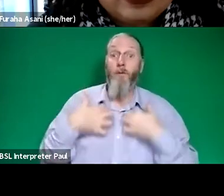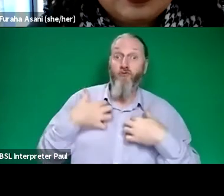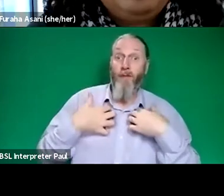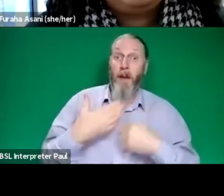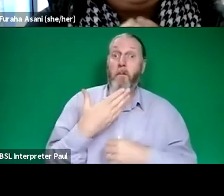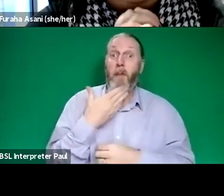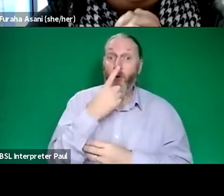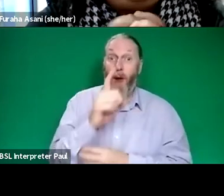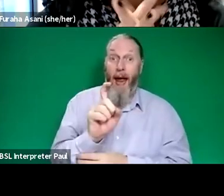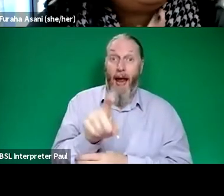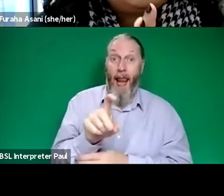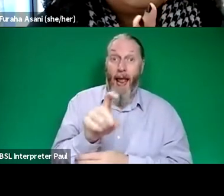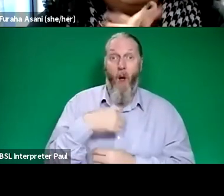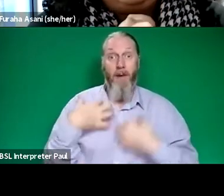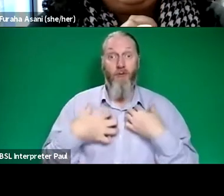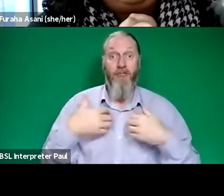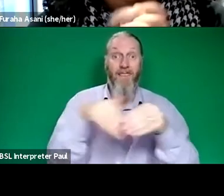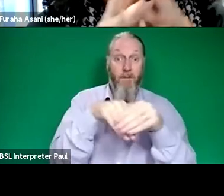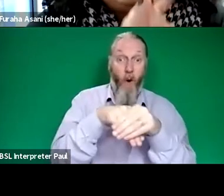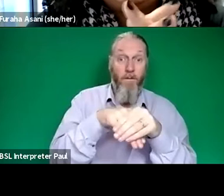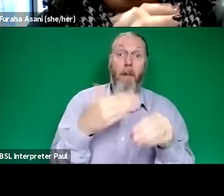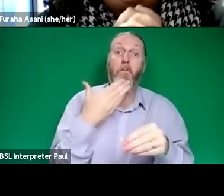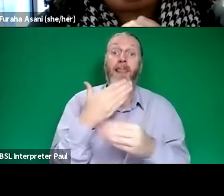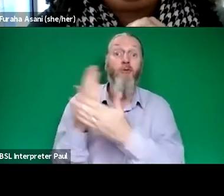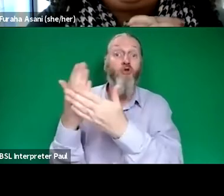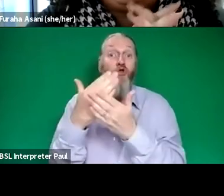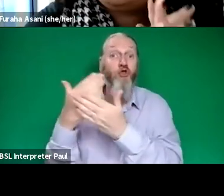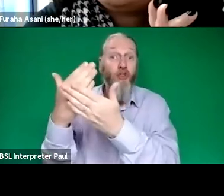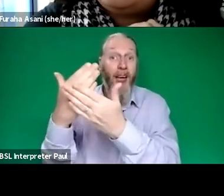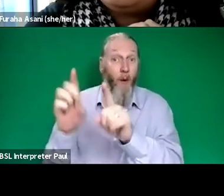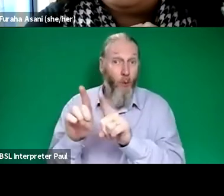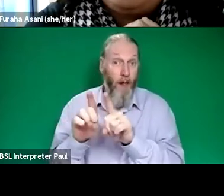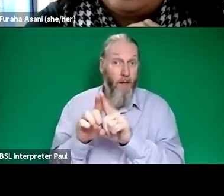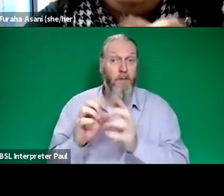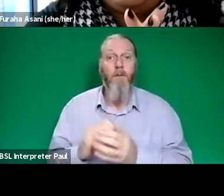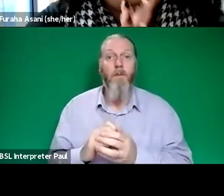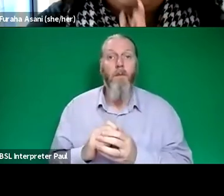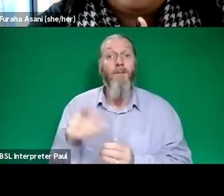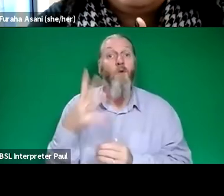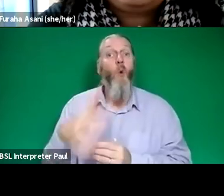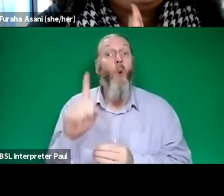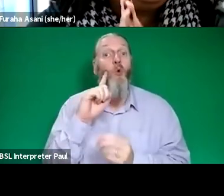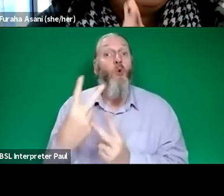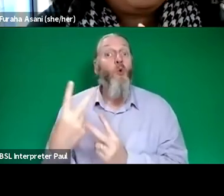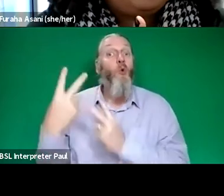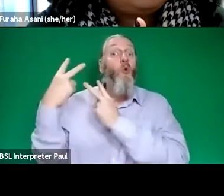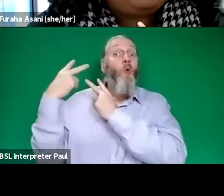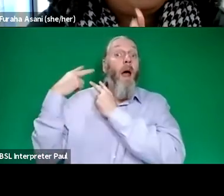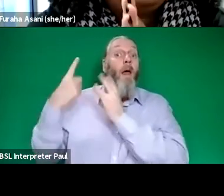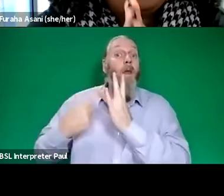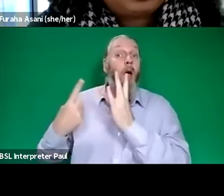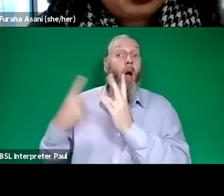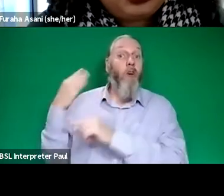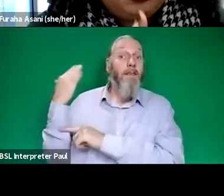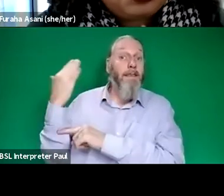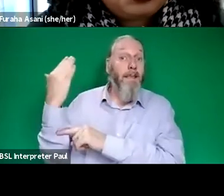would like. If you're interested in catching up on the other seminars that we've held before this point, they are available